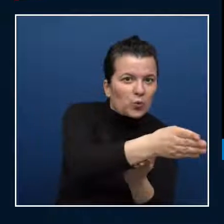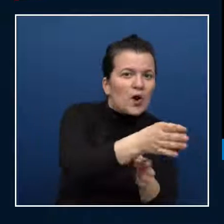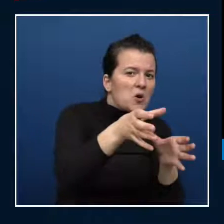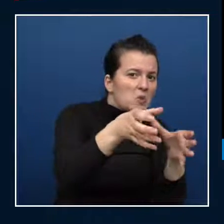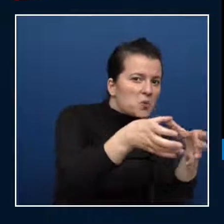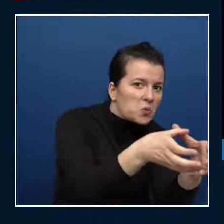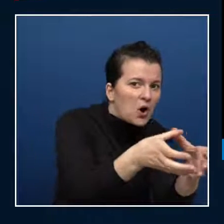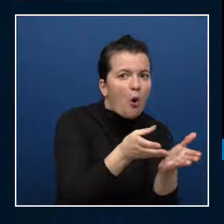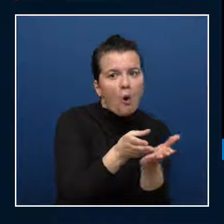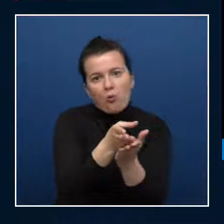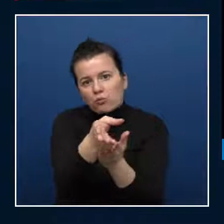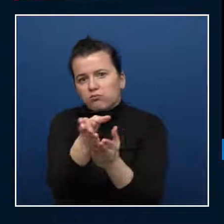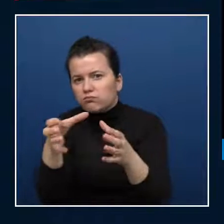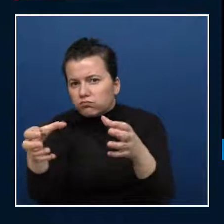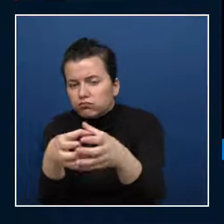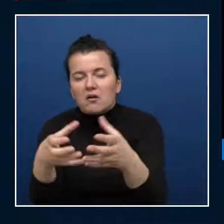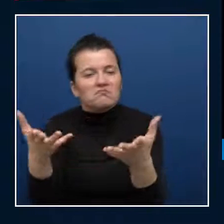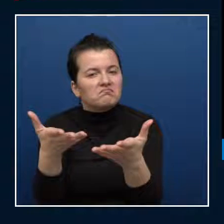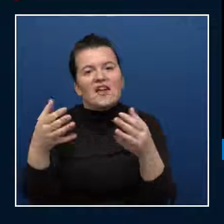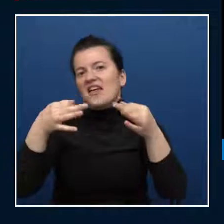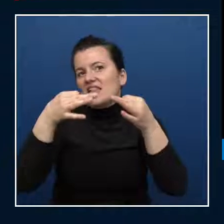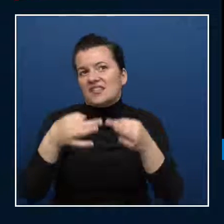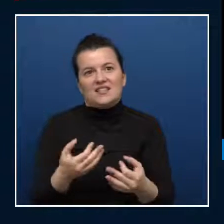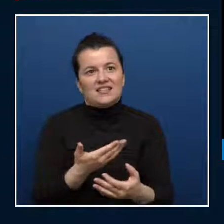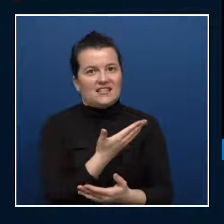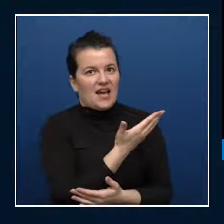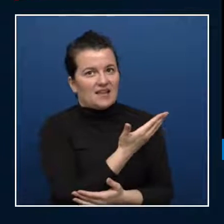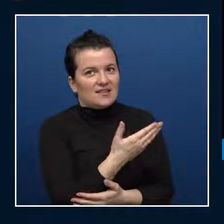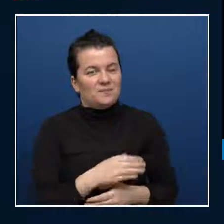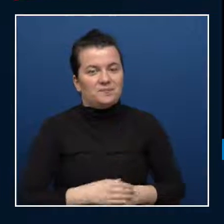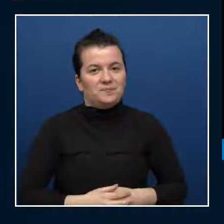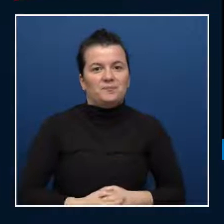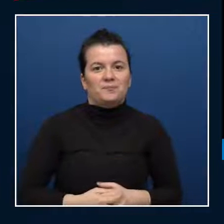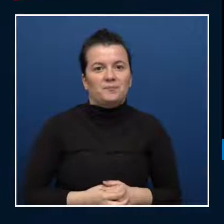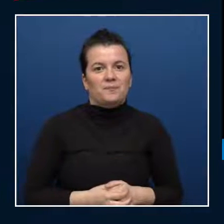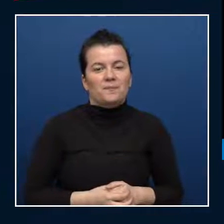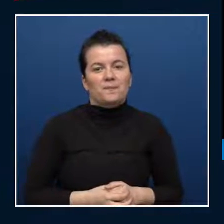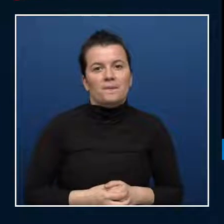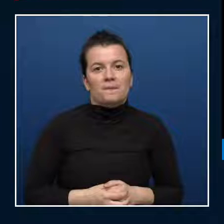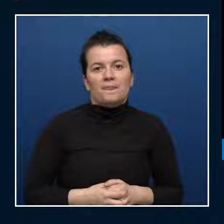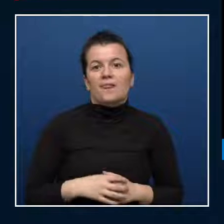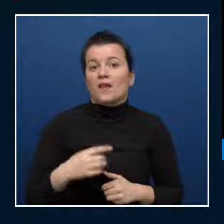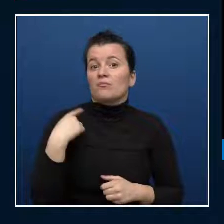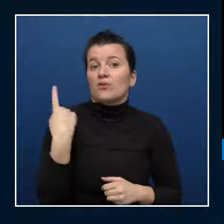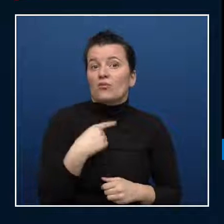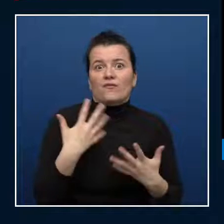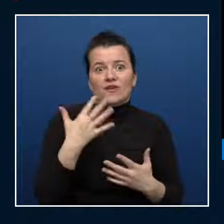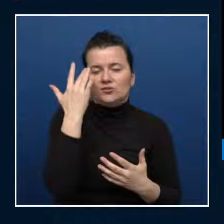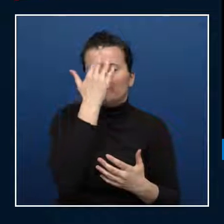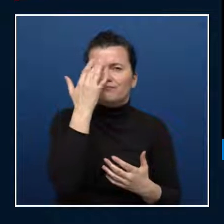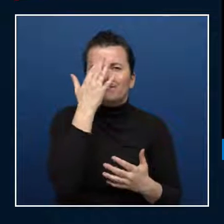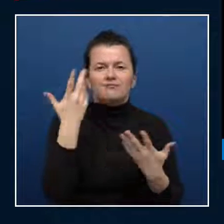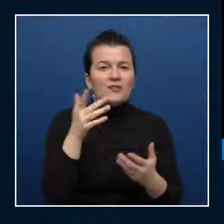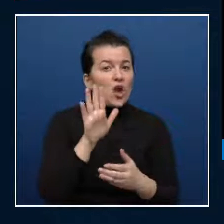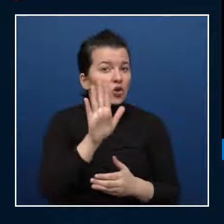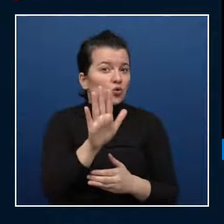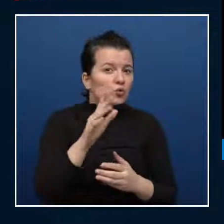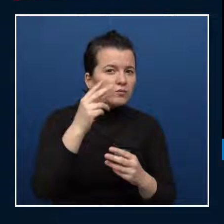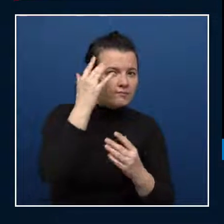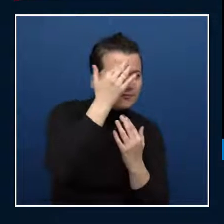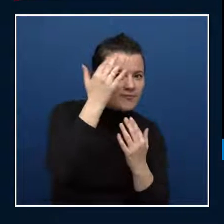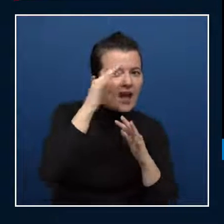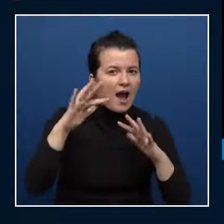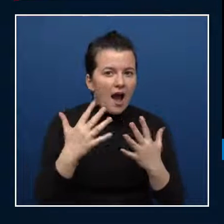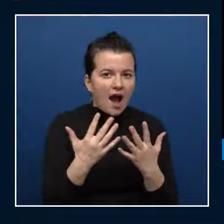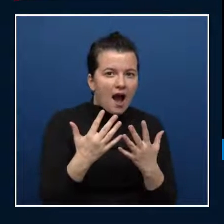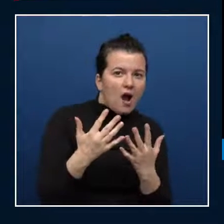those complex deployments where you're starting to think about different things within your environment, you can actually do that. It is supported to point a